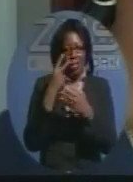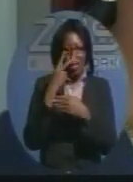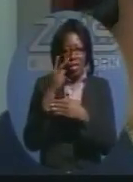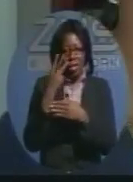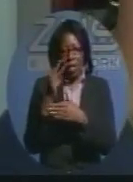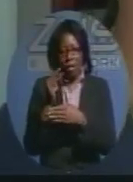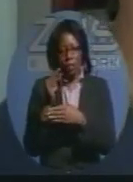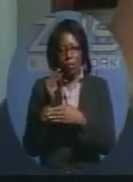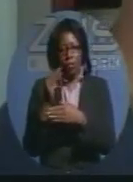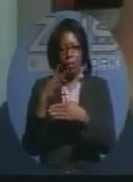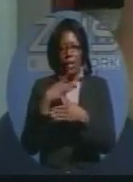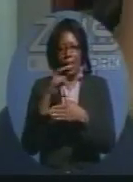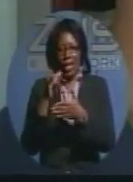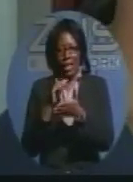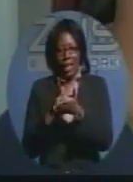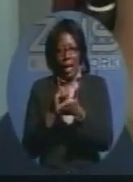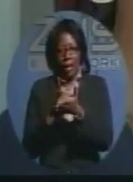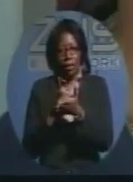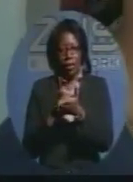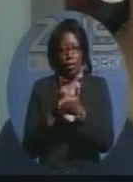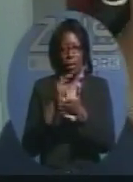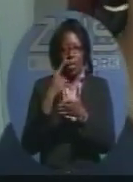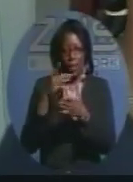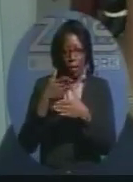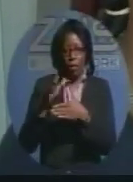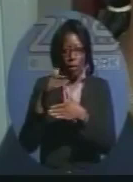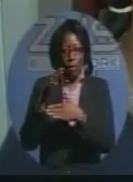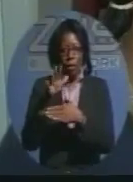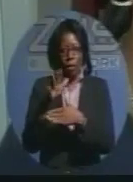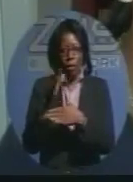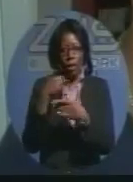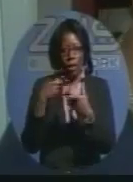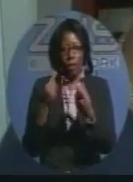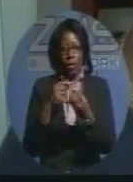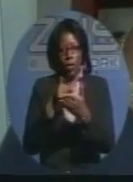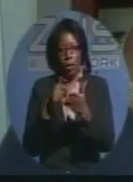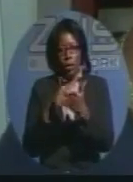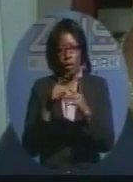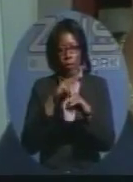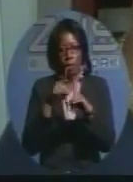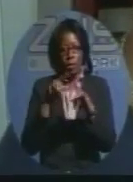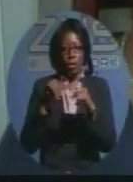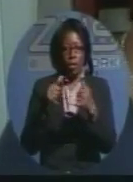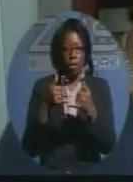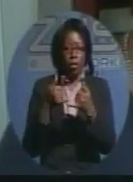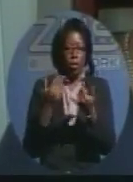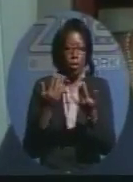because he always used to be like, why can't this way, can't this way, let's do this, you know? But that's just